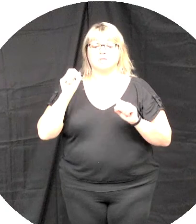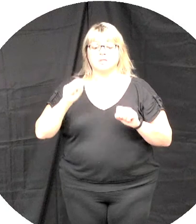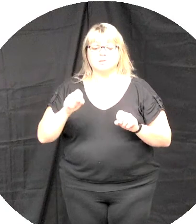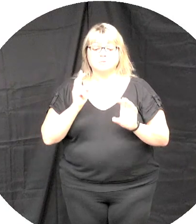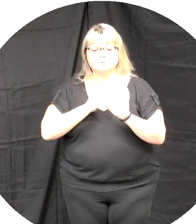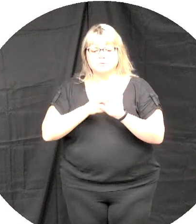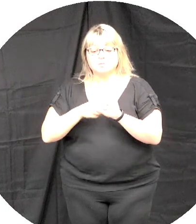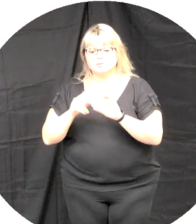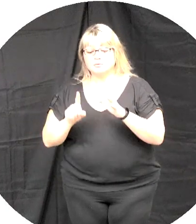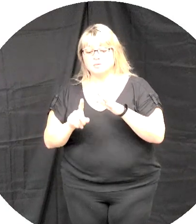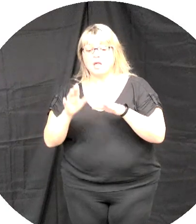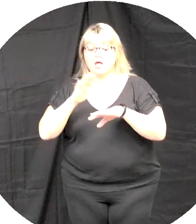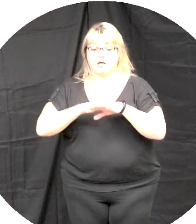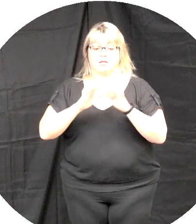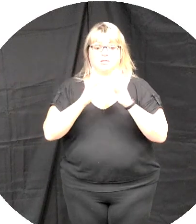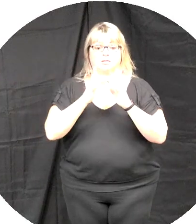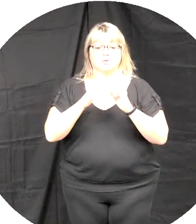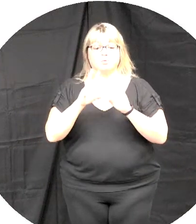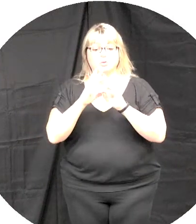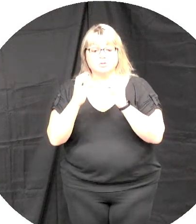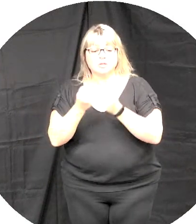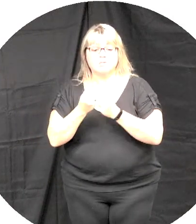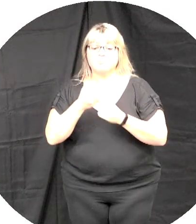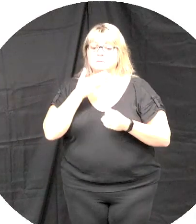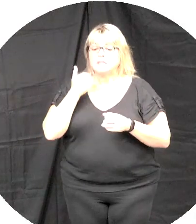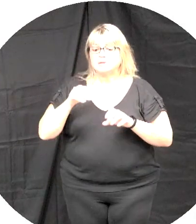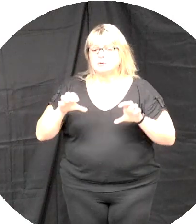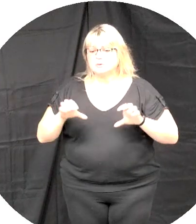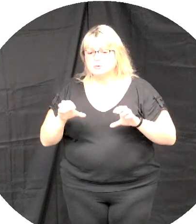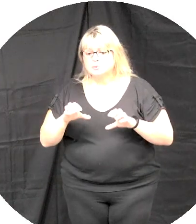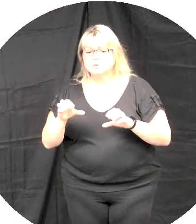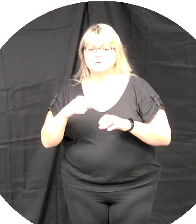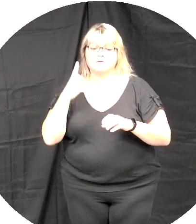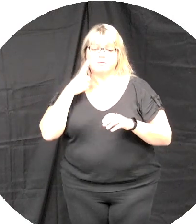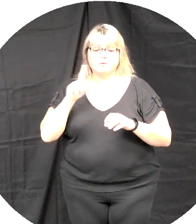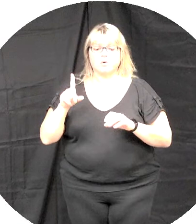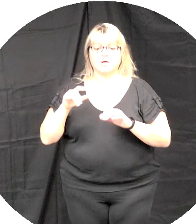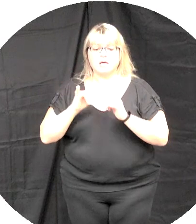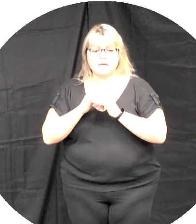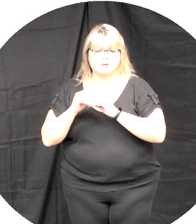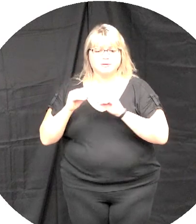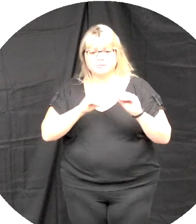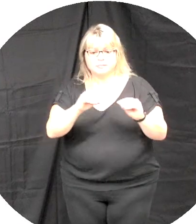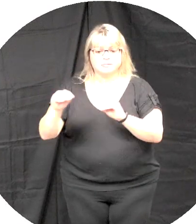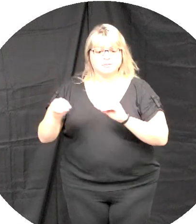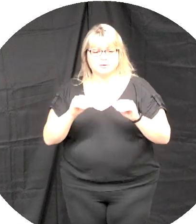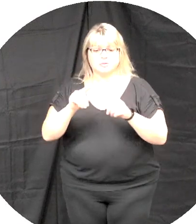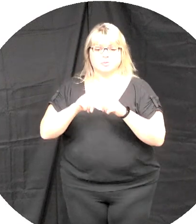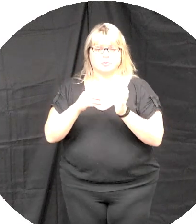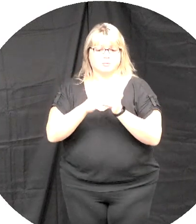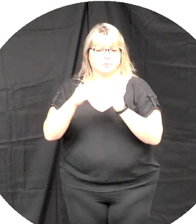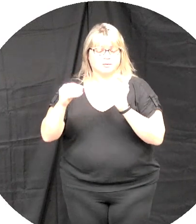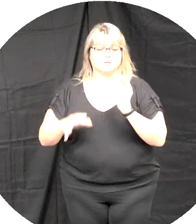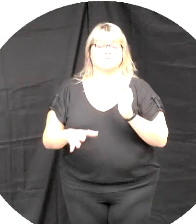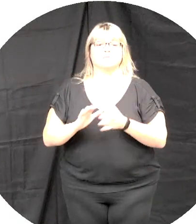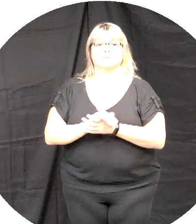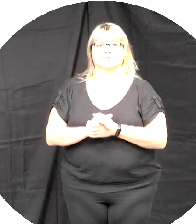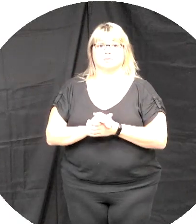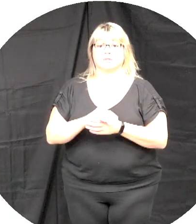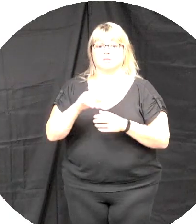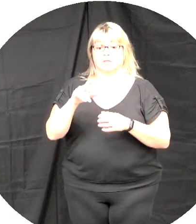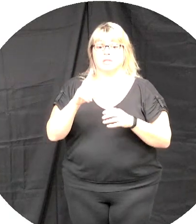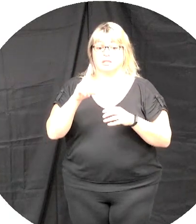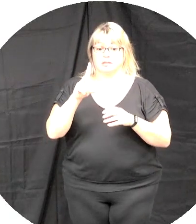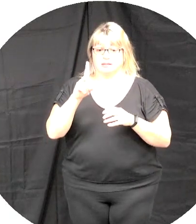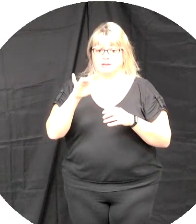in workshops, discussions on best practice in the delivery of educational services to students. There were more than 40